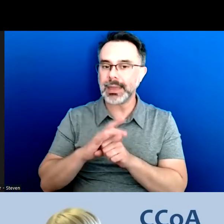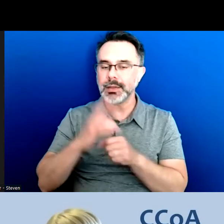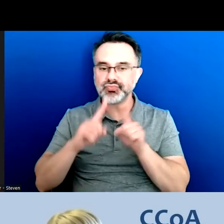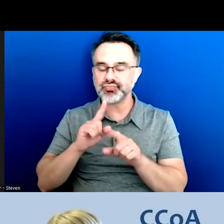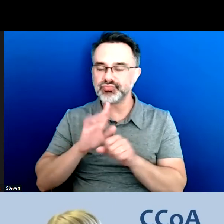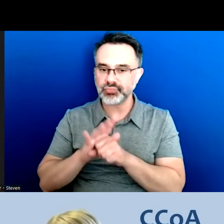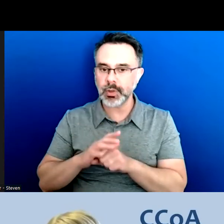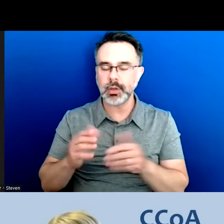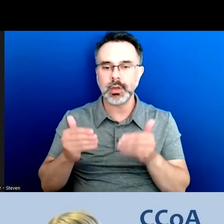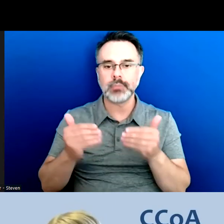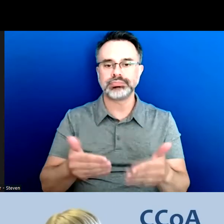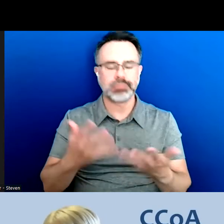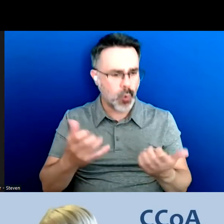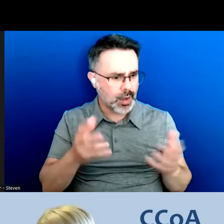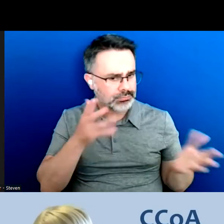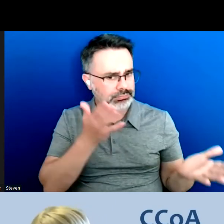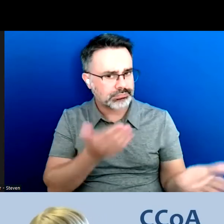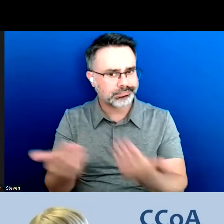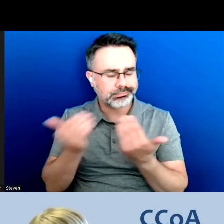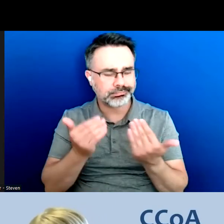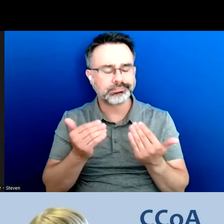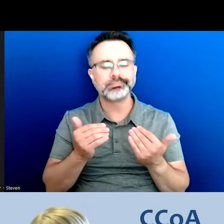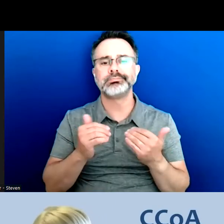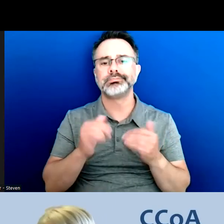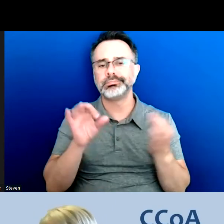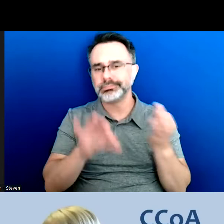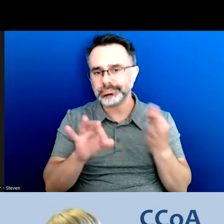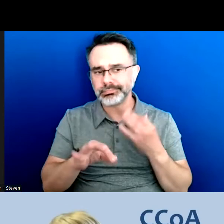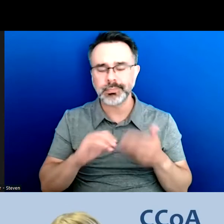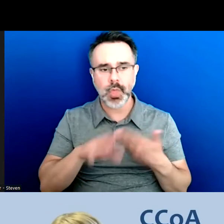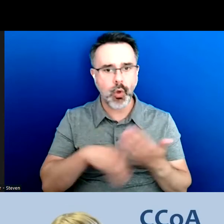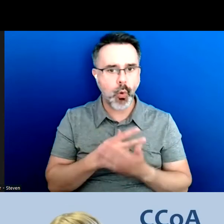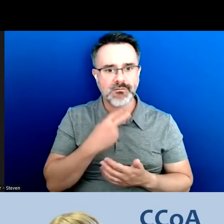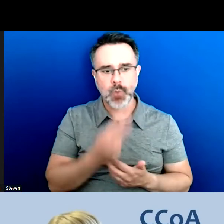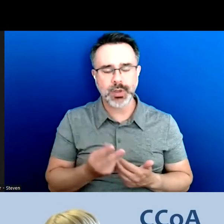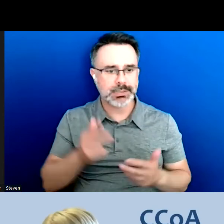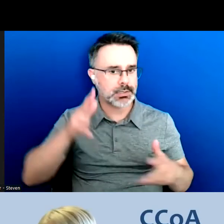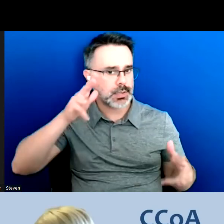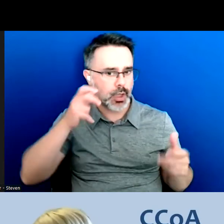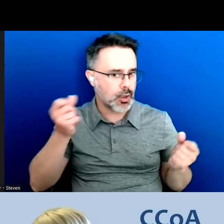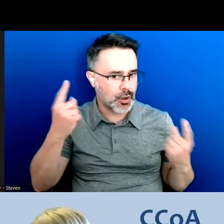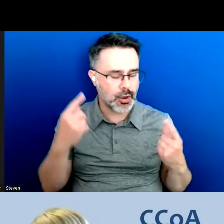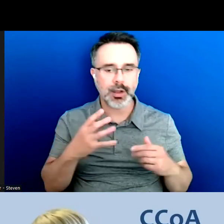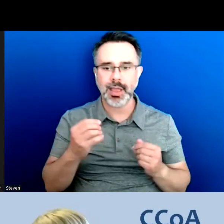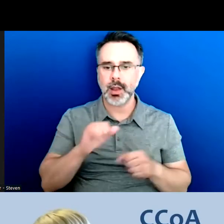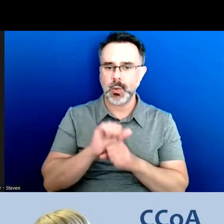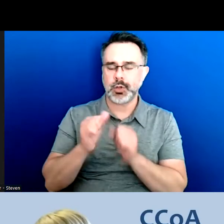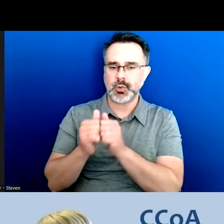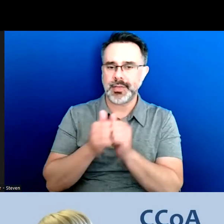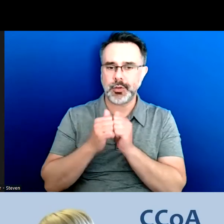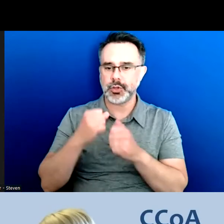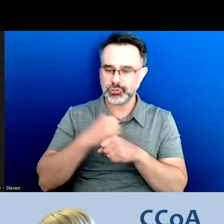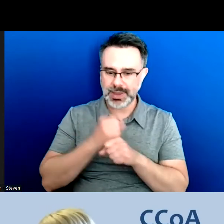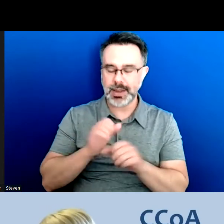from consumers and providers. We want all voices heard. And we want to work together to create that excellent service